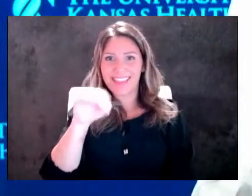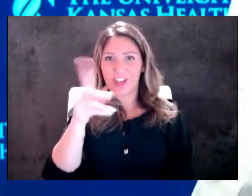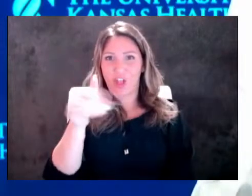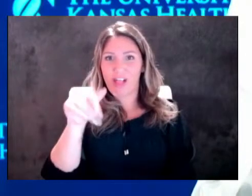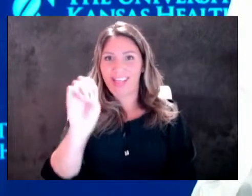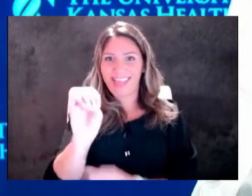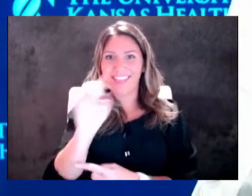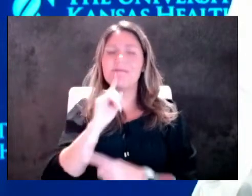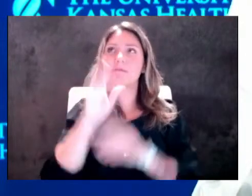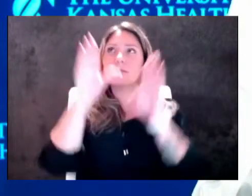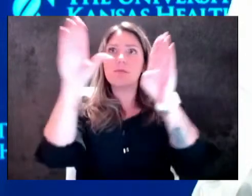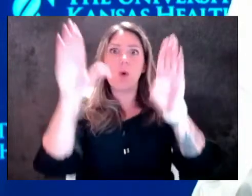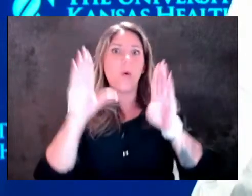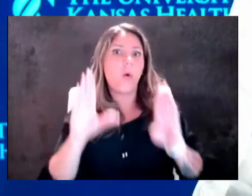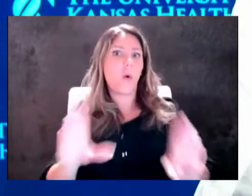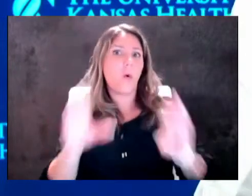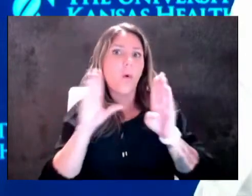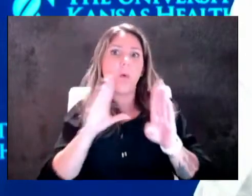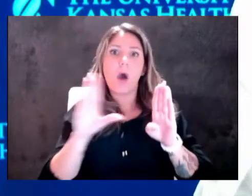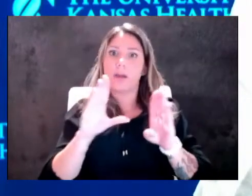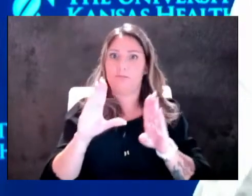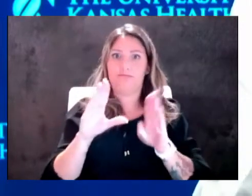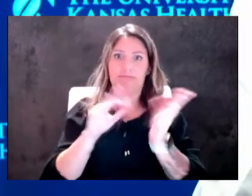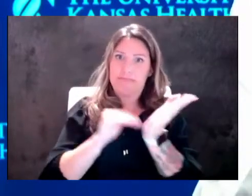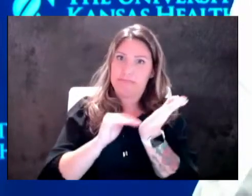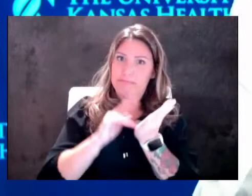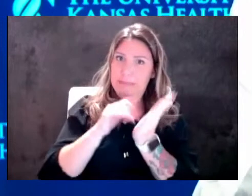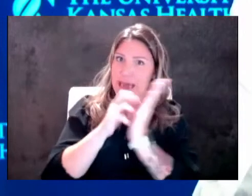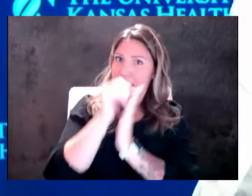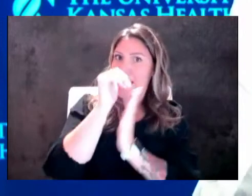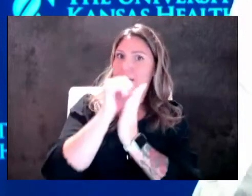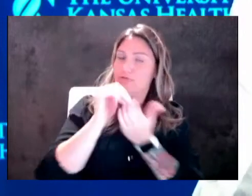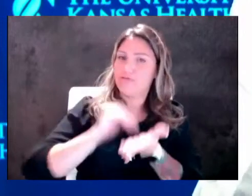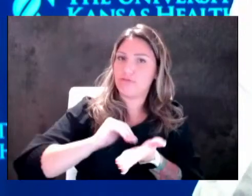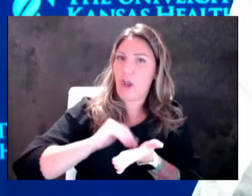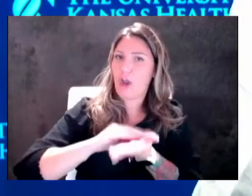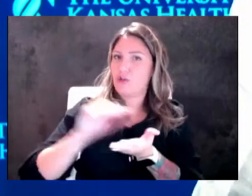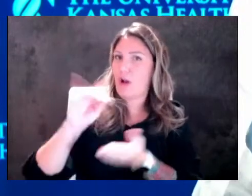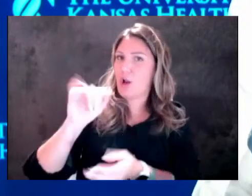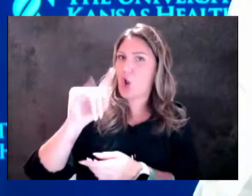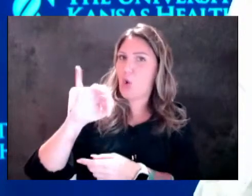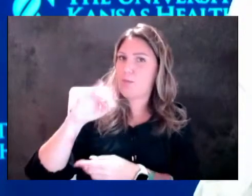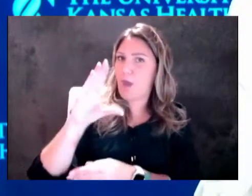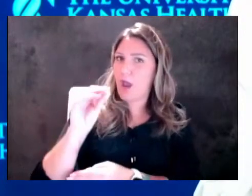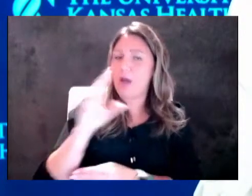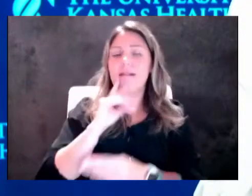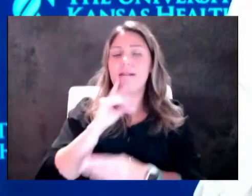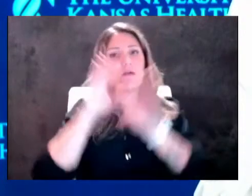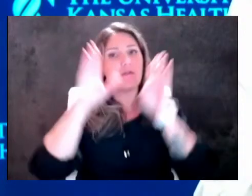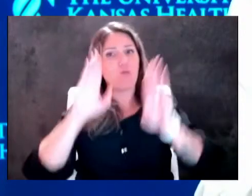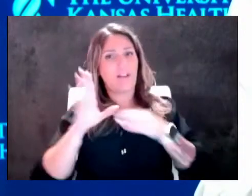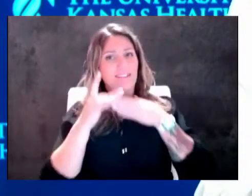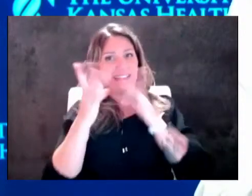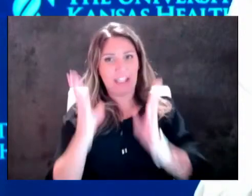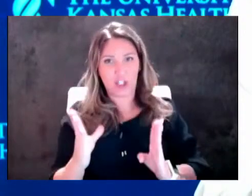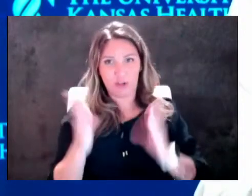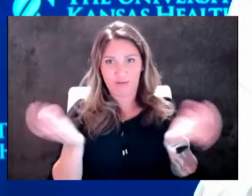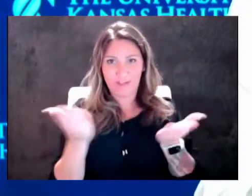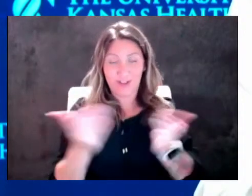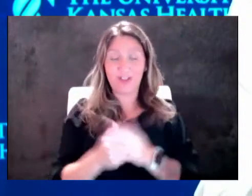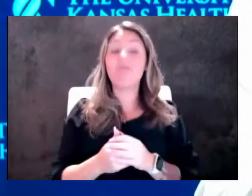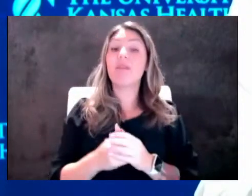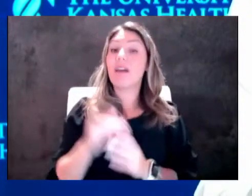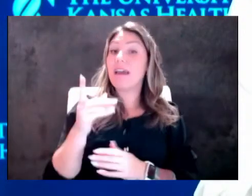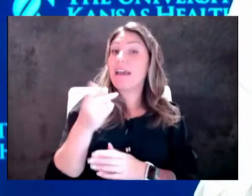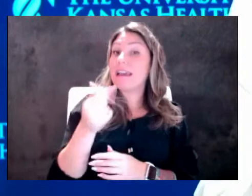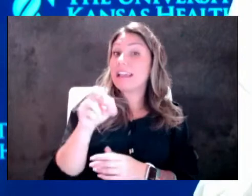He practices especially in the world of sarcoma and some other things, and a good friend and a great leader here. So Gary was doing telehealth, and we had this